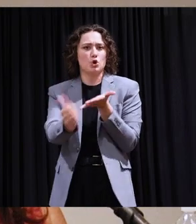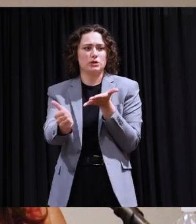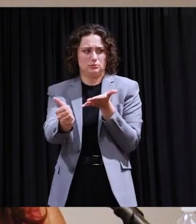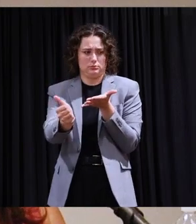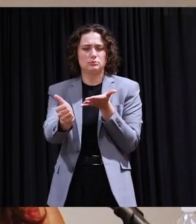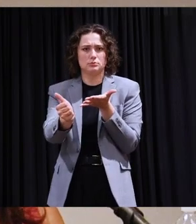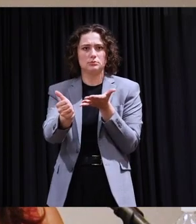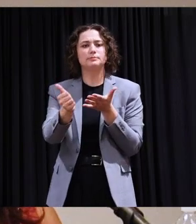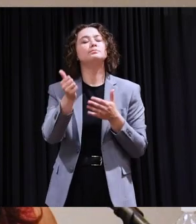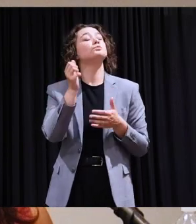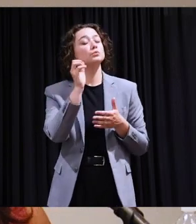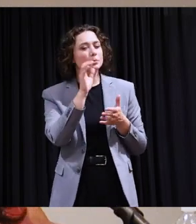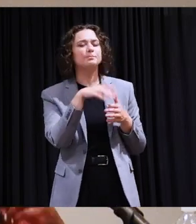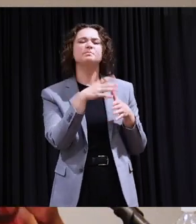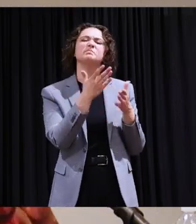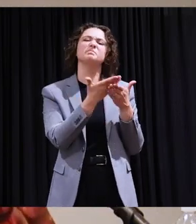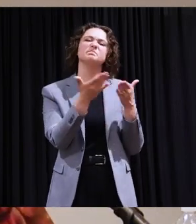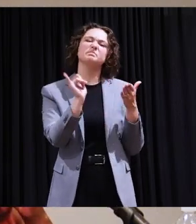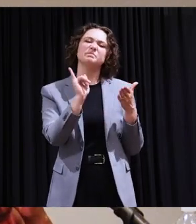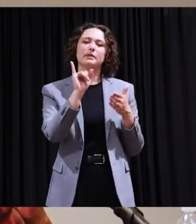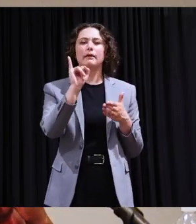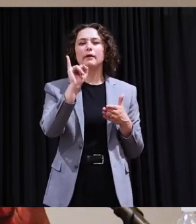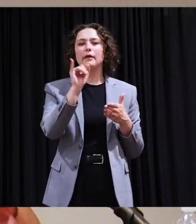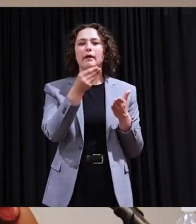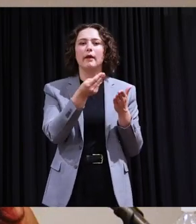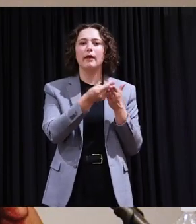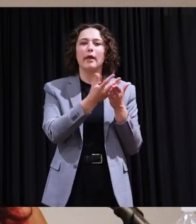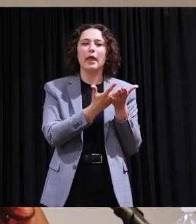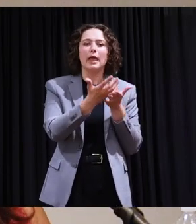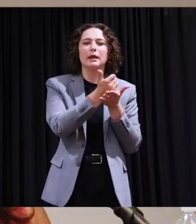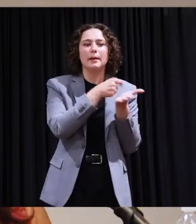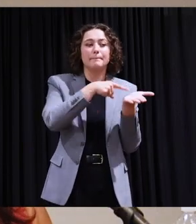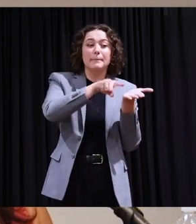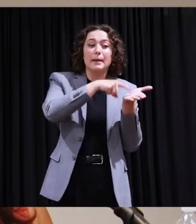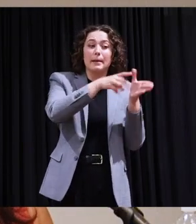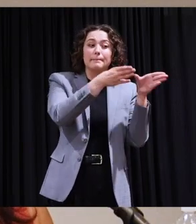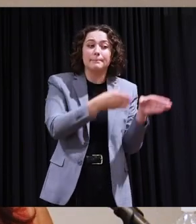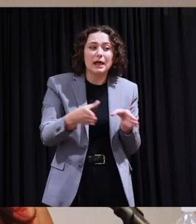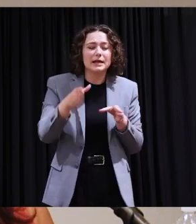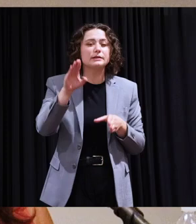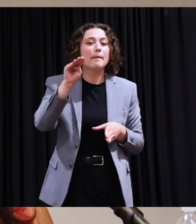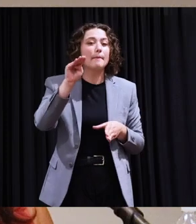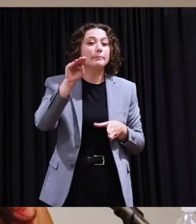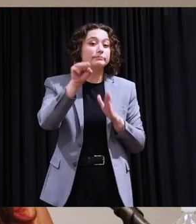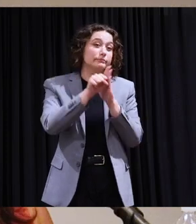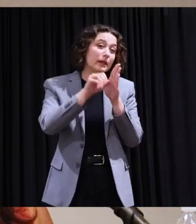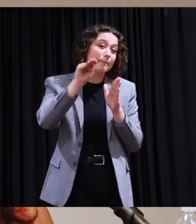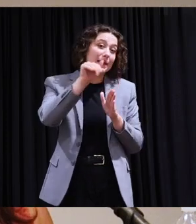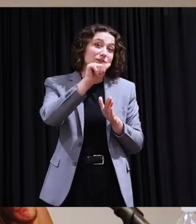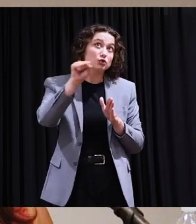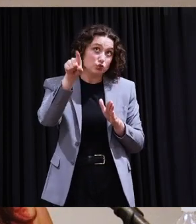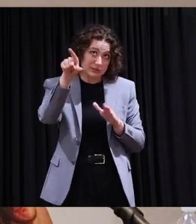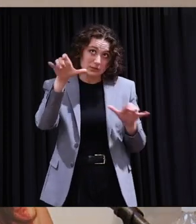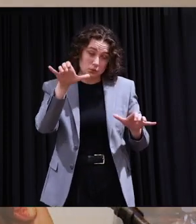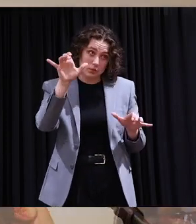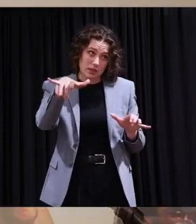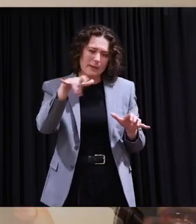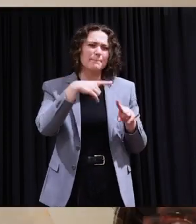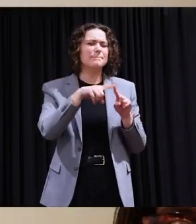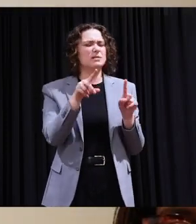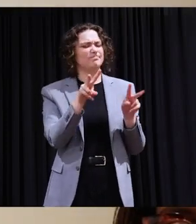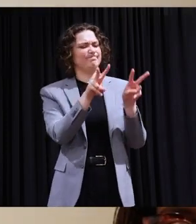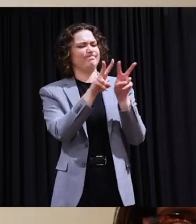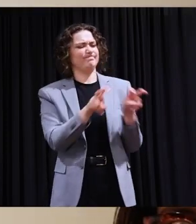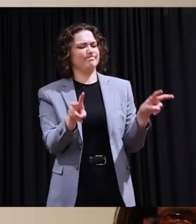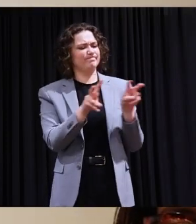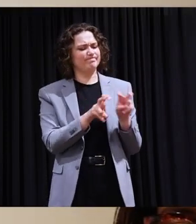of income payment plans. They've done that a lot on the East Coast. Massachusetts is a model, but looking at what